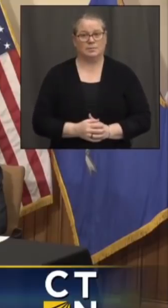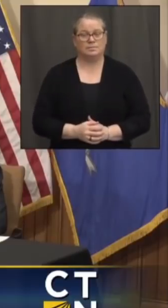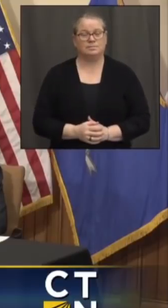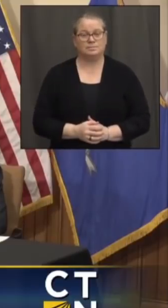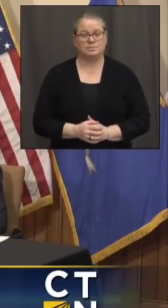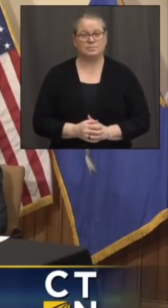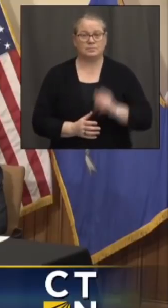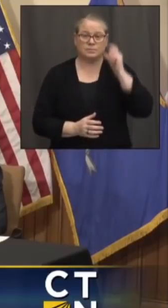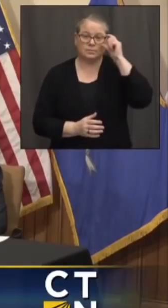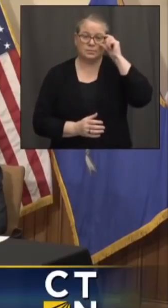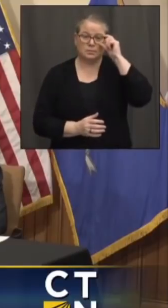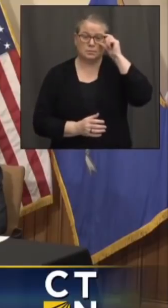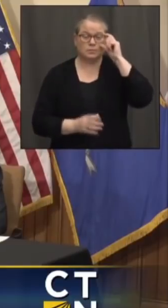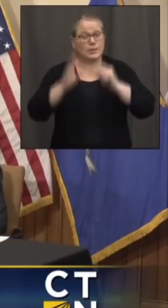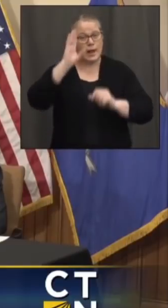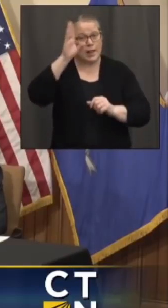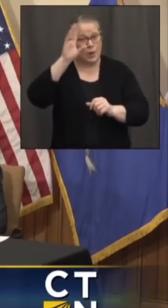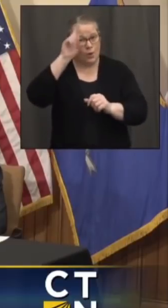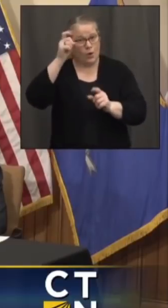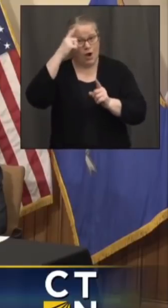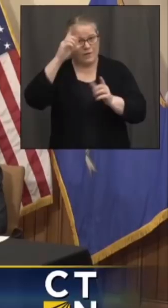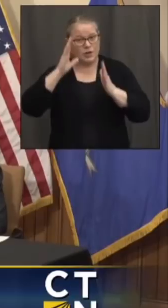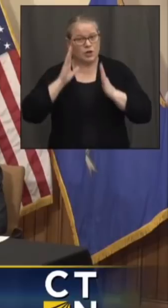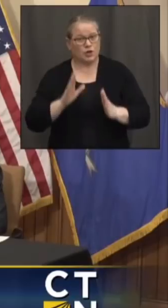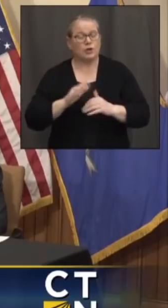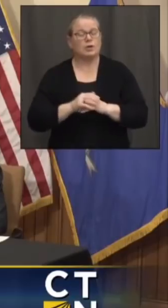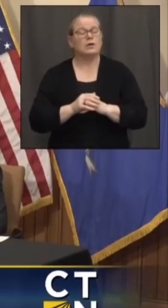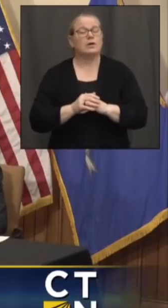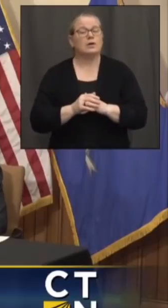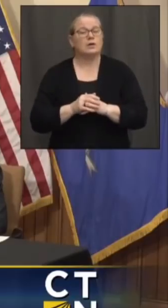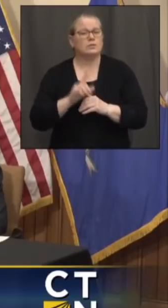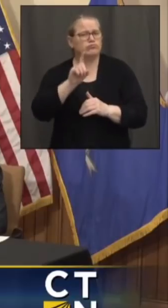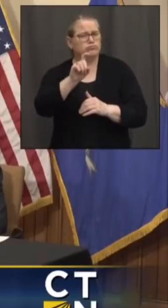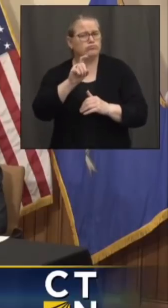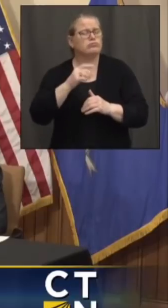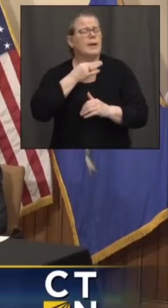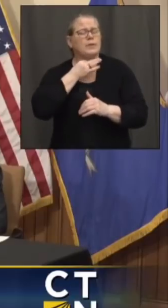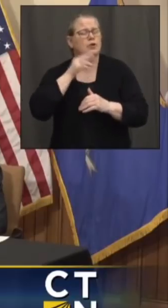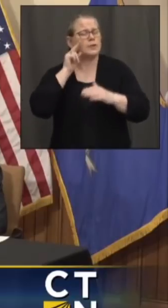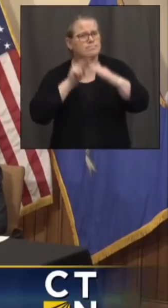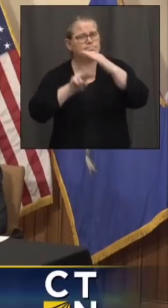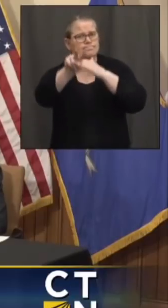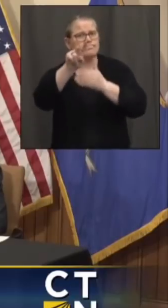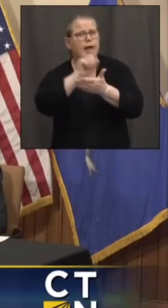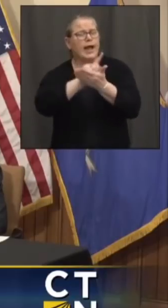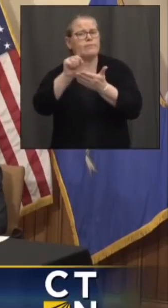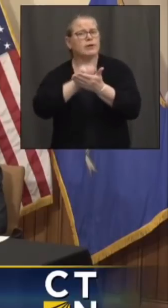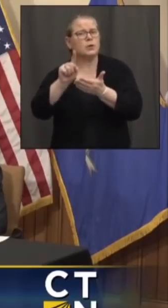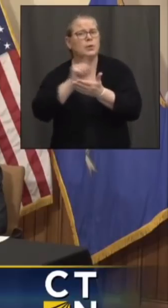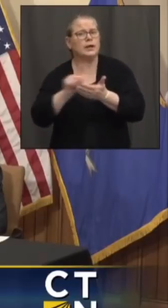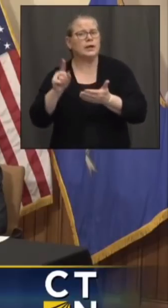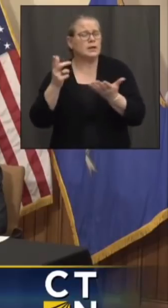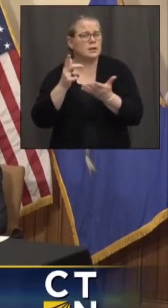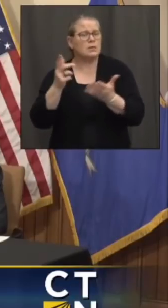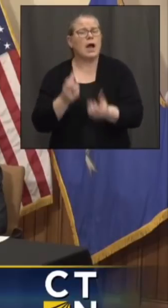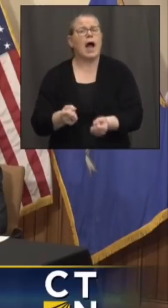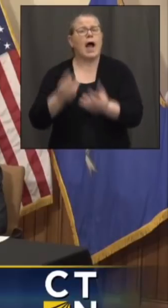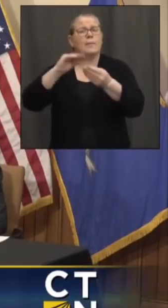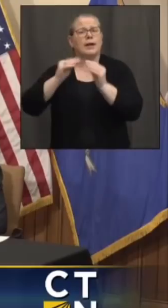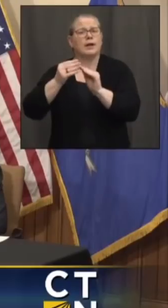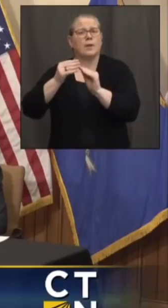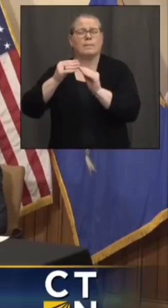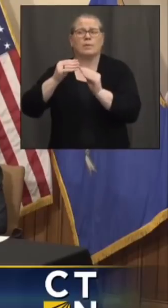Hi, Governor. How many doses per week do you anticipate will be able to go to those ages 65 and